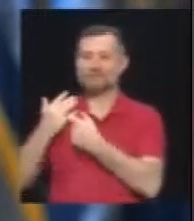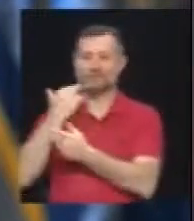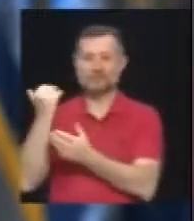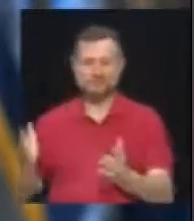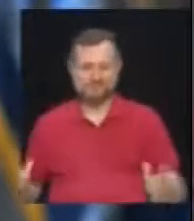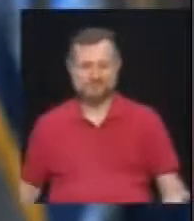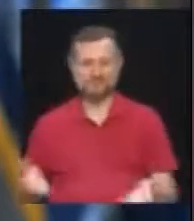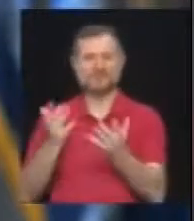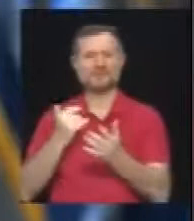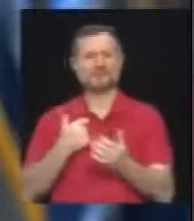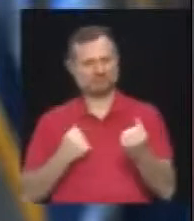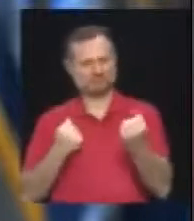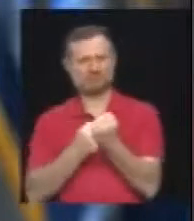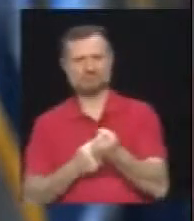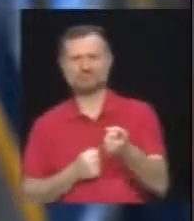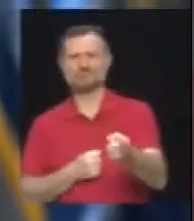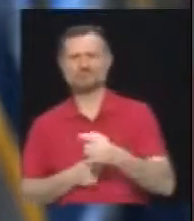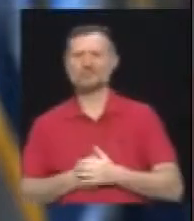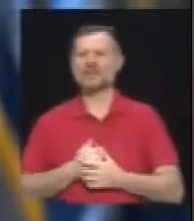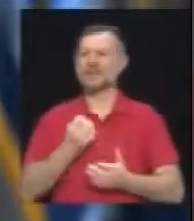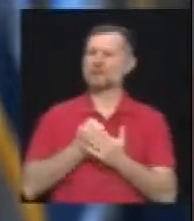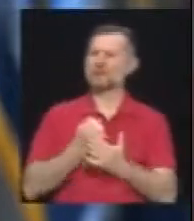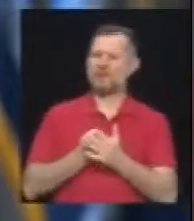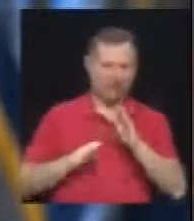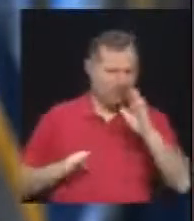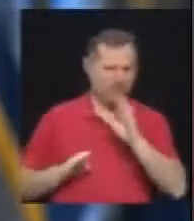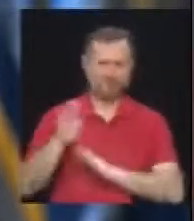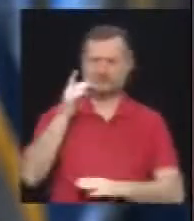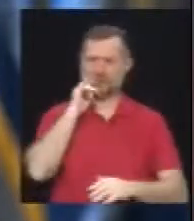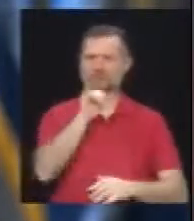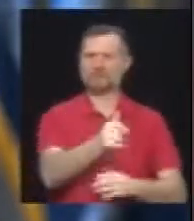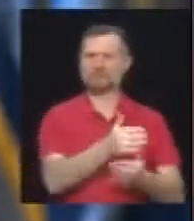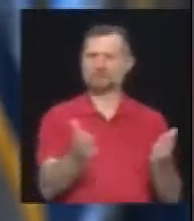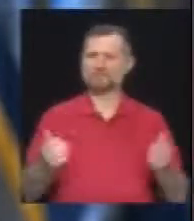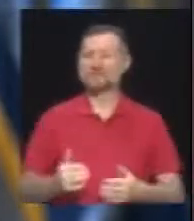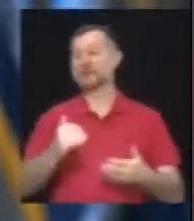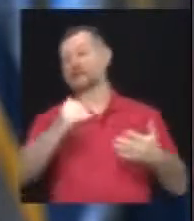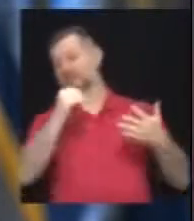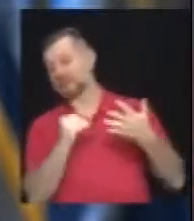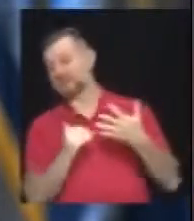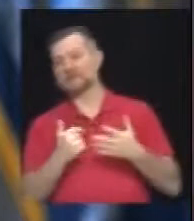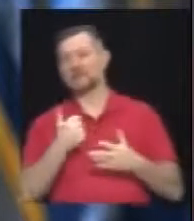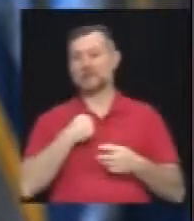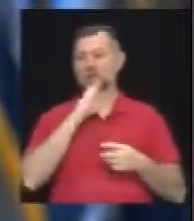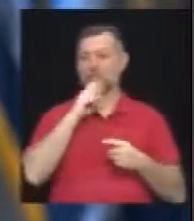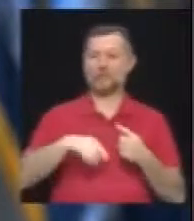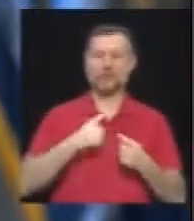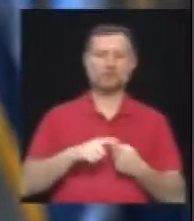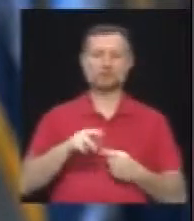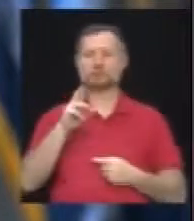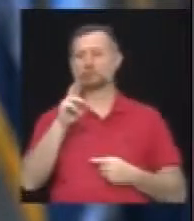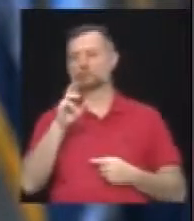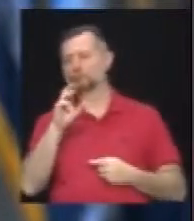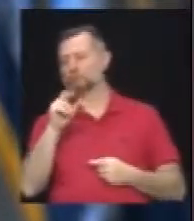it. And the overall state economy grew. I went to you when we had to stand together to attack racism